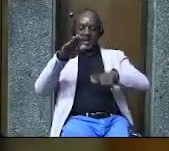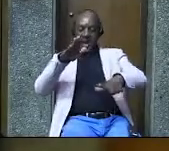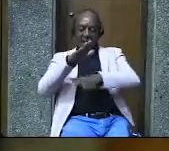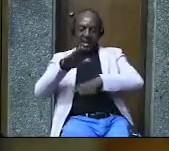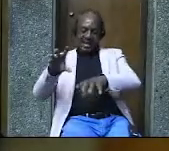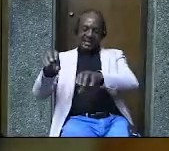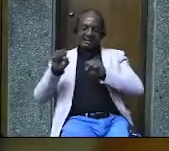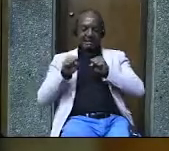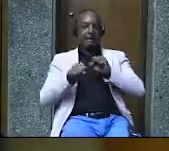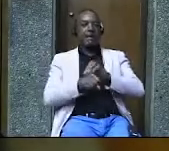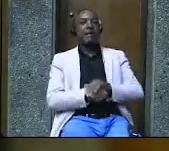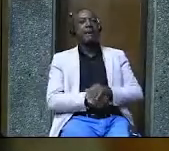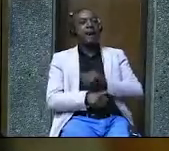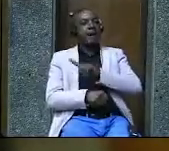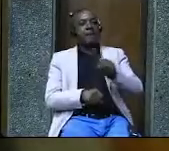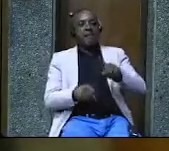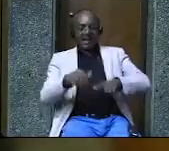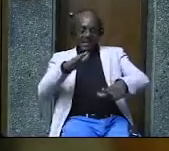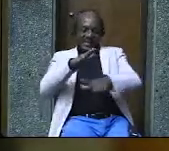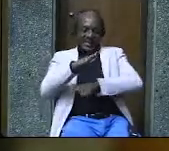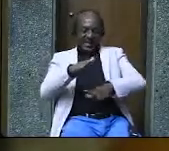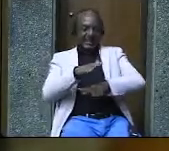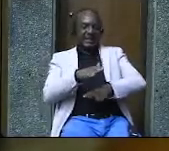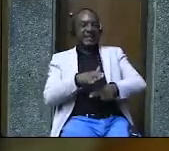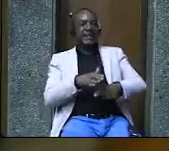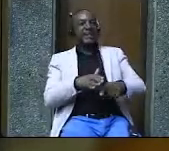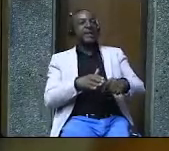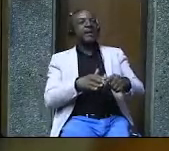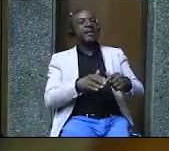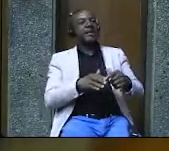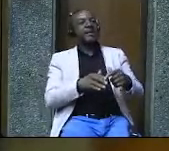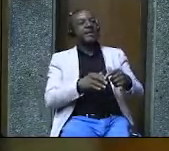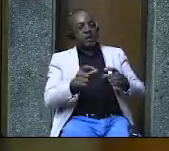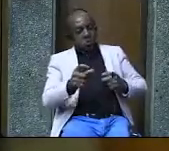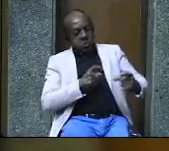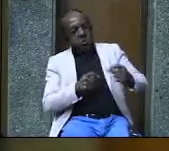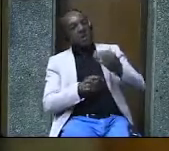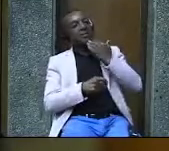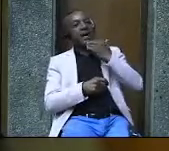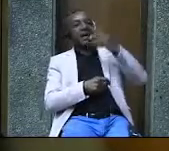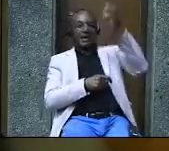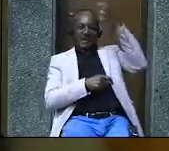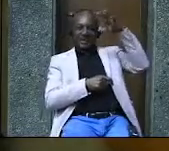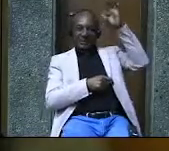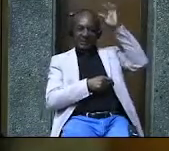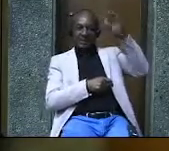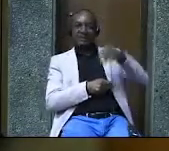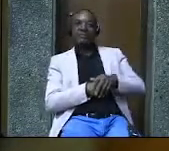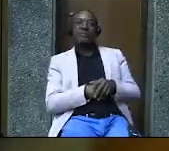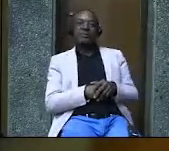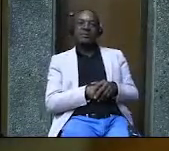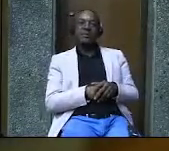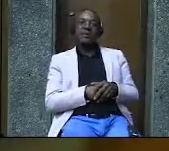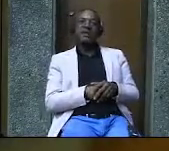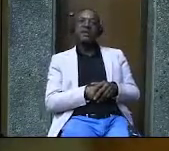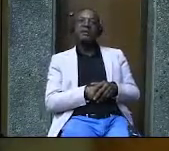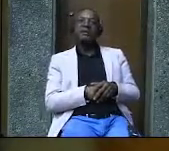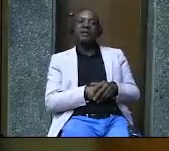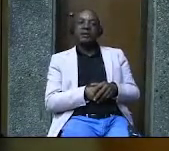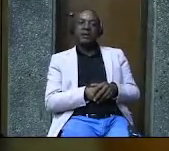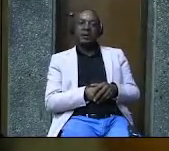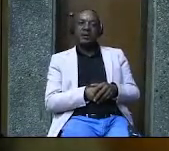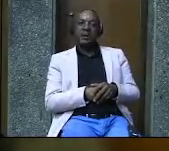e matsohong a government ena government o hlwa ho ntsa lendi maro ubua tabaya lende